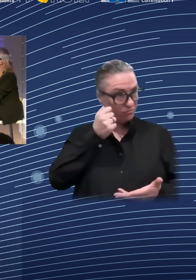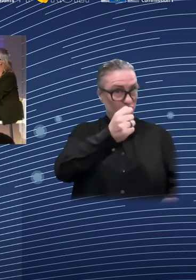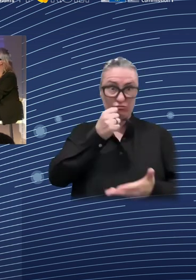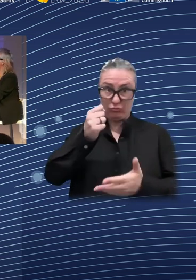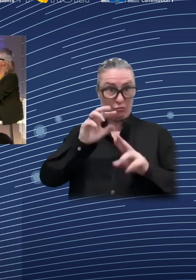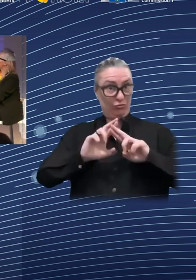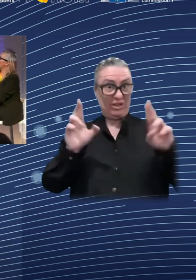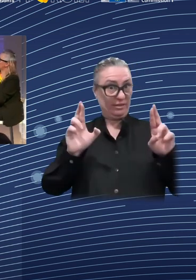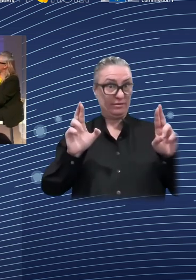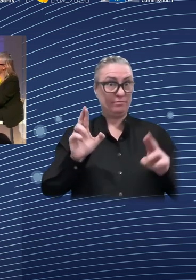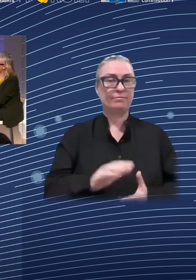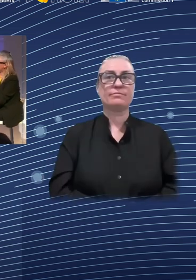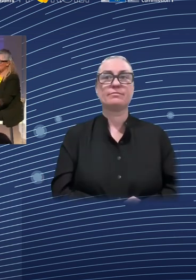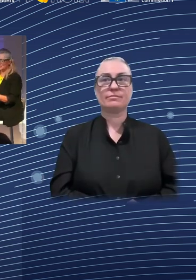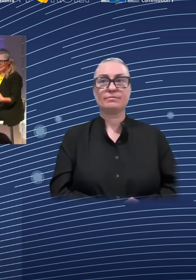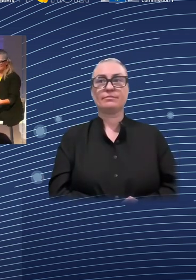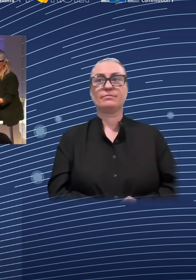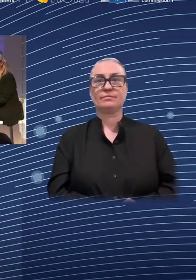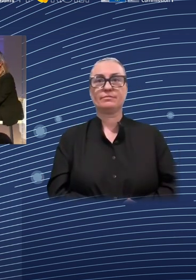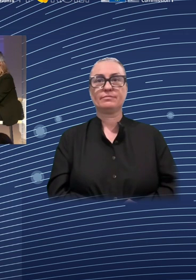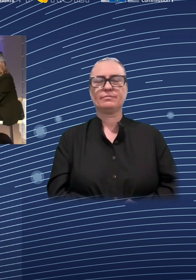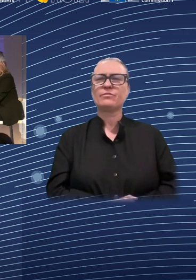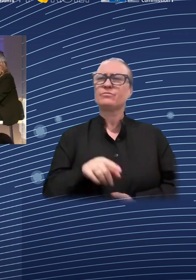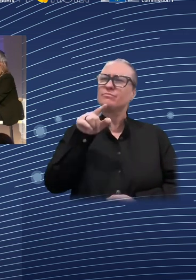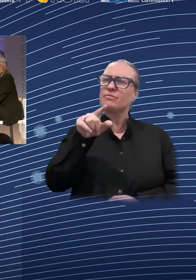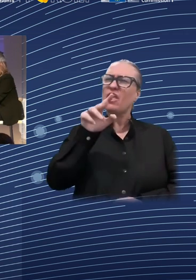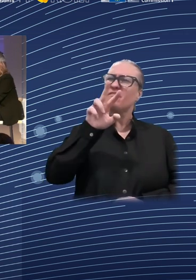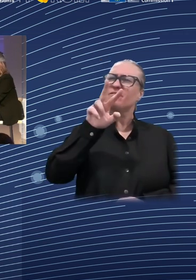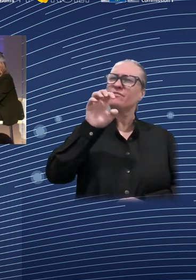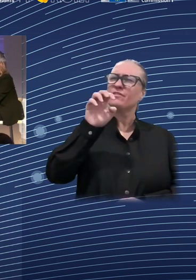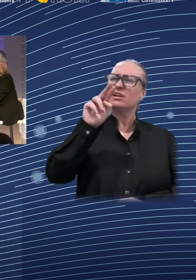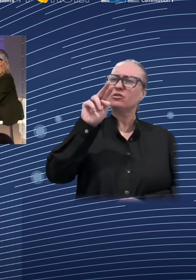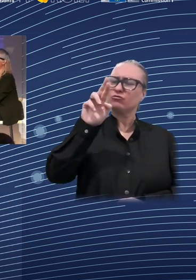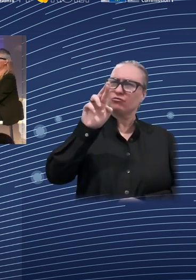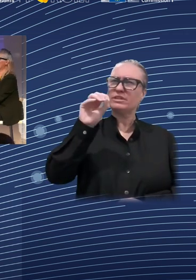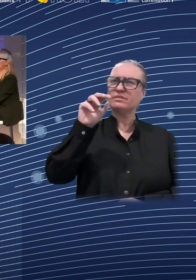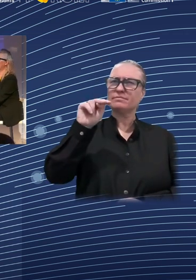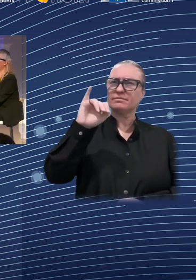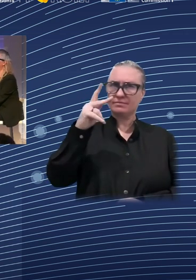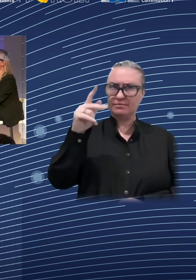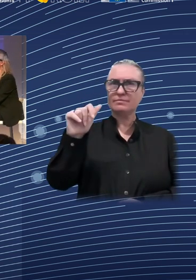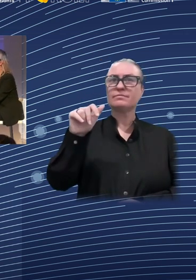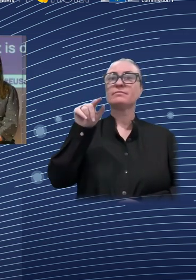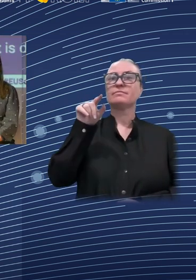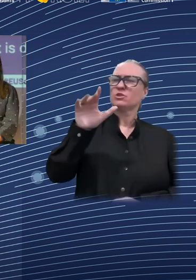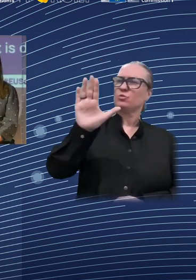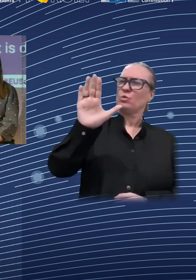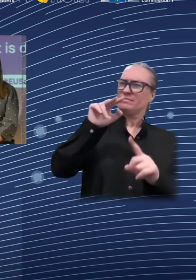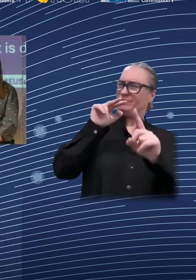innovative teaching, sharing success stories, incentives for workers. What do you think we need more of?